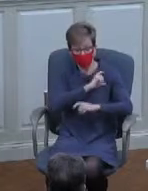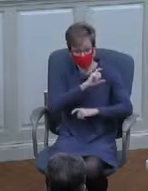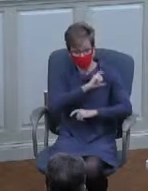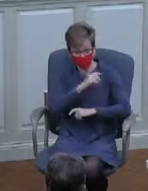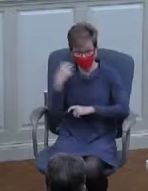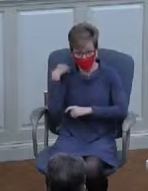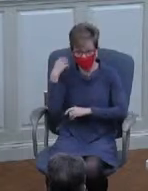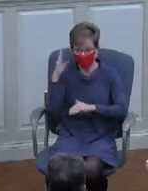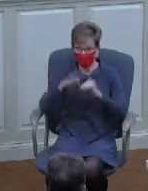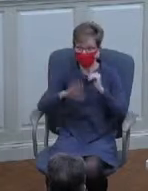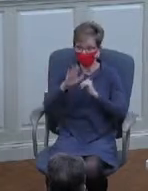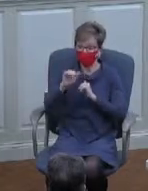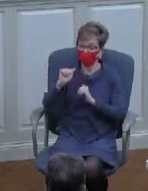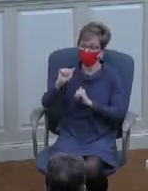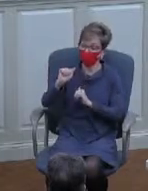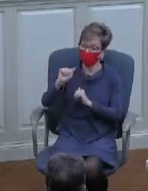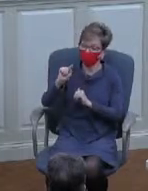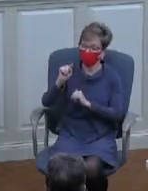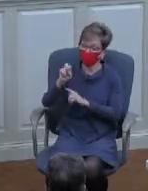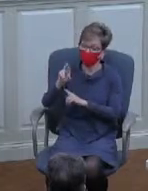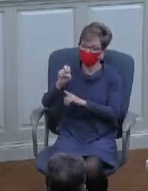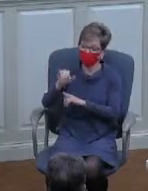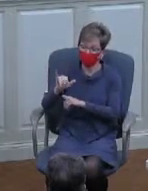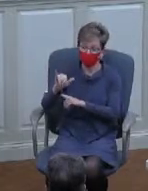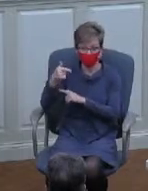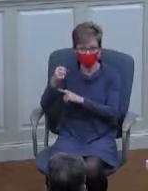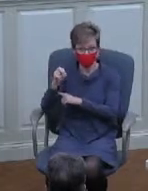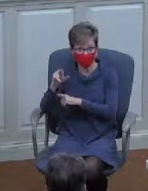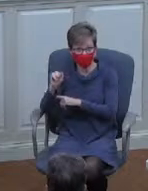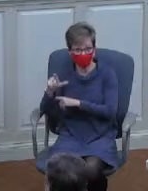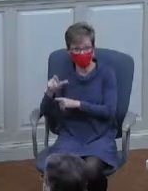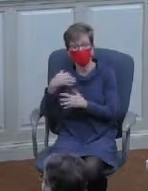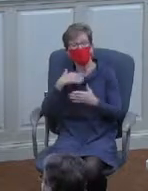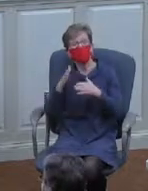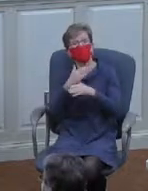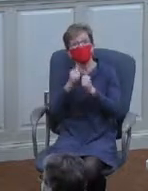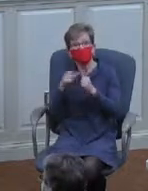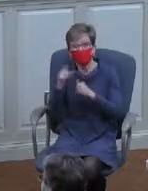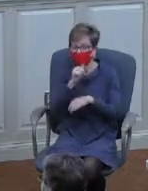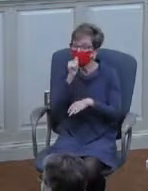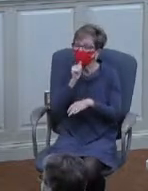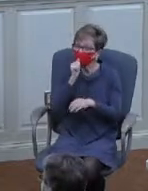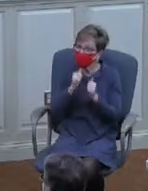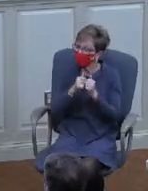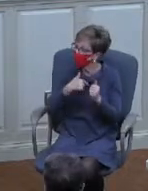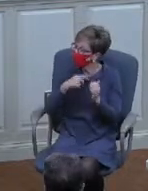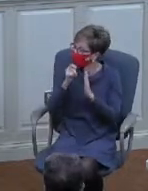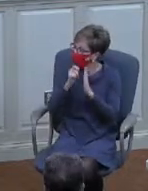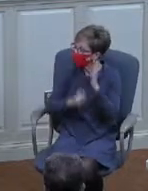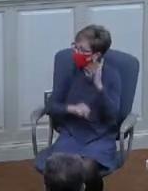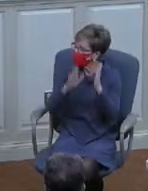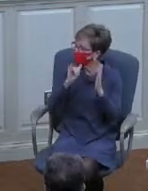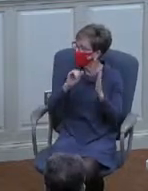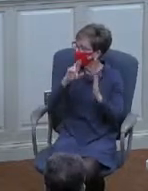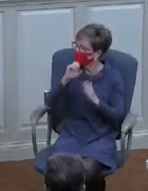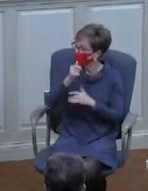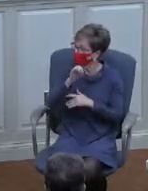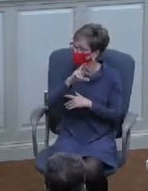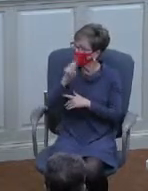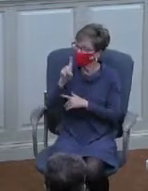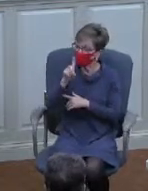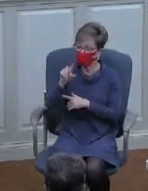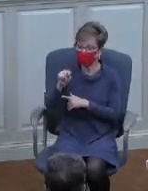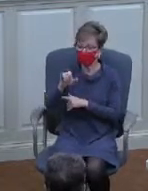cetera. And I want to share this with you as a follow-up. It's a little lengthy, bear with me, but this is written by Richard Taylor, who is